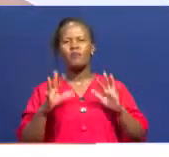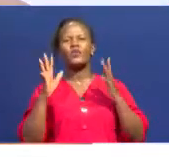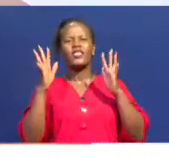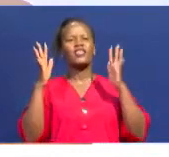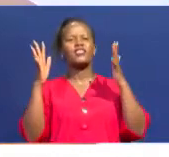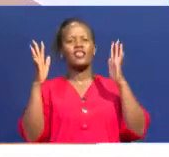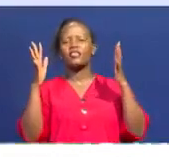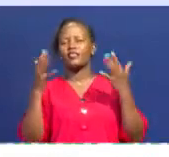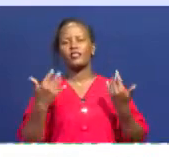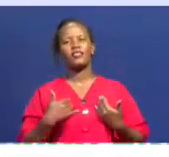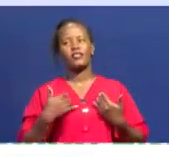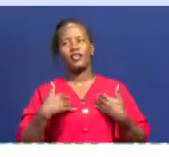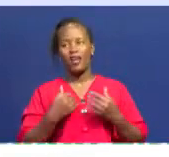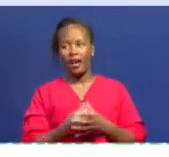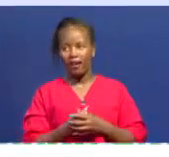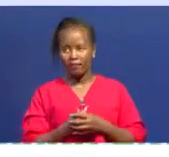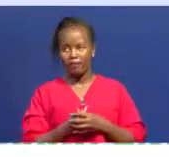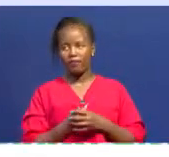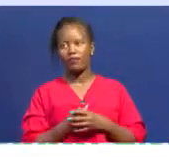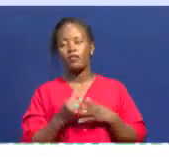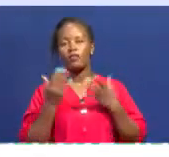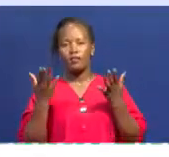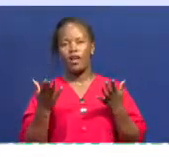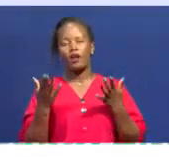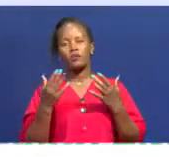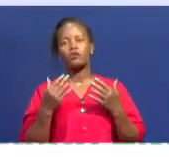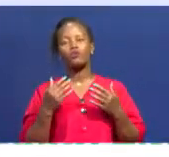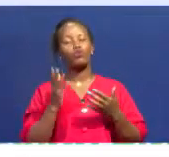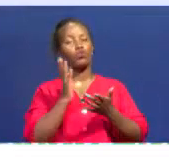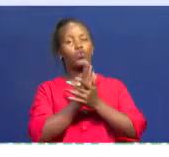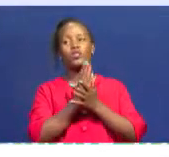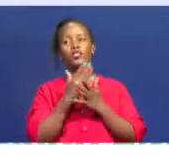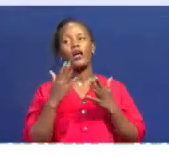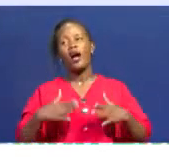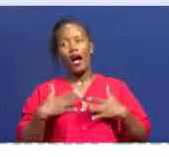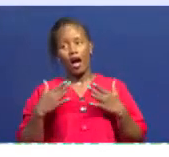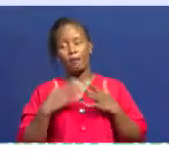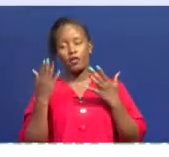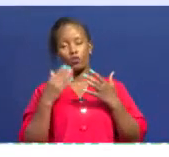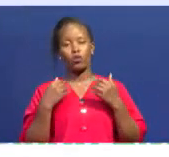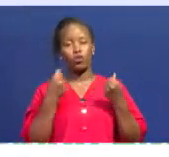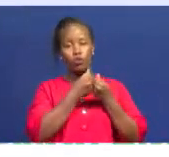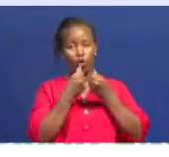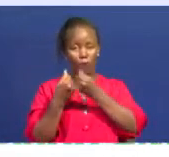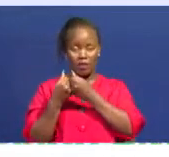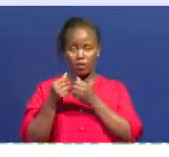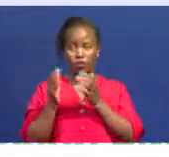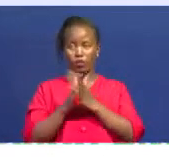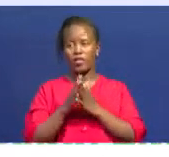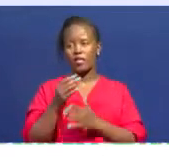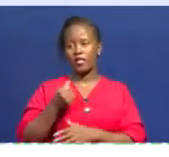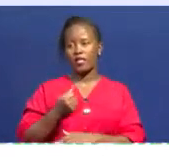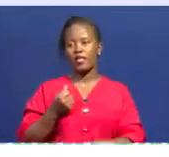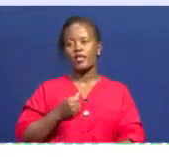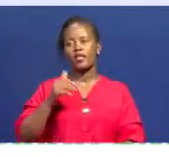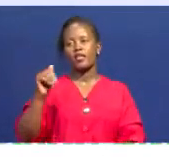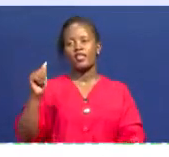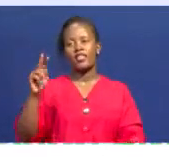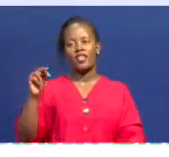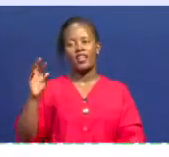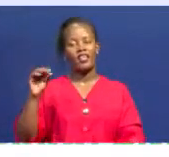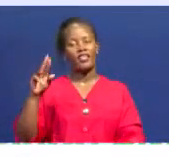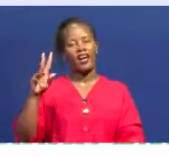on for you. What's next? Match, I was playing Anouk. First seed, she played really good. She has some good